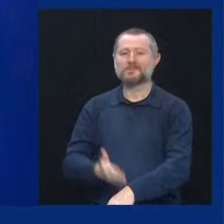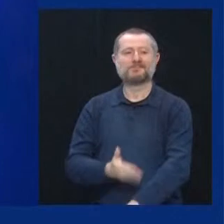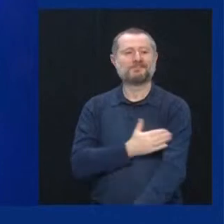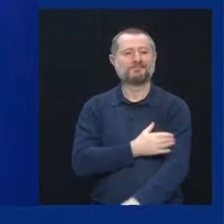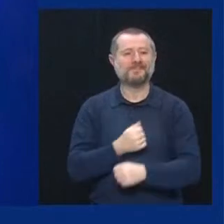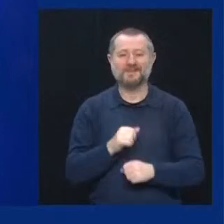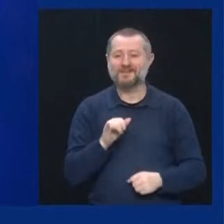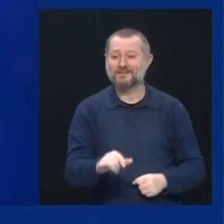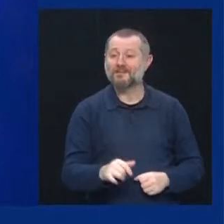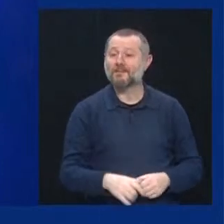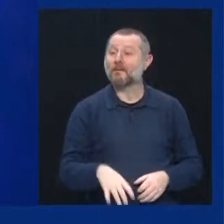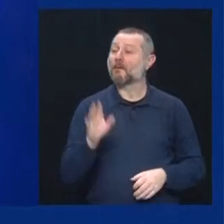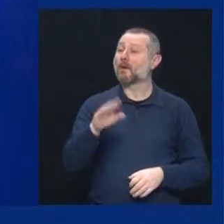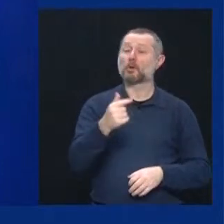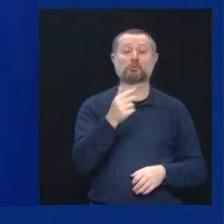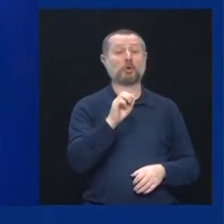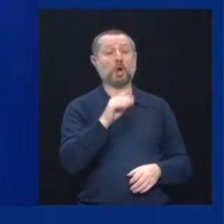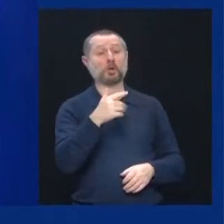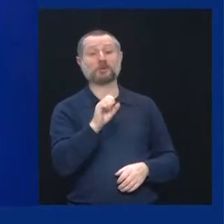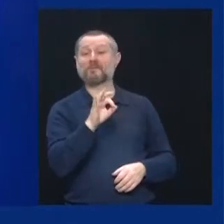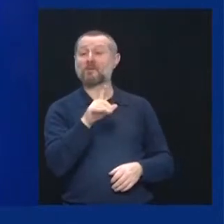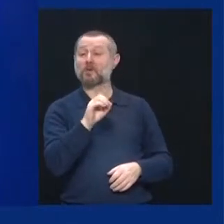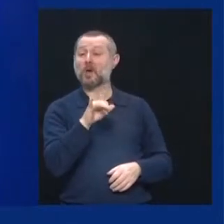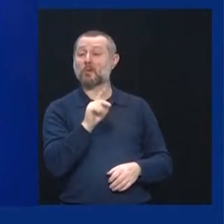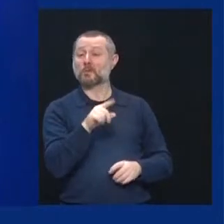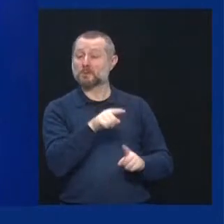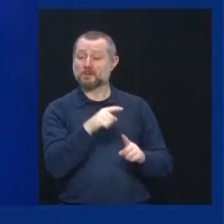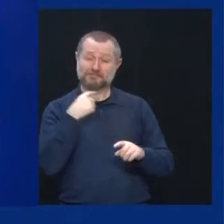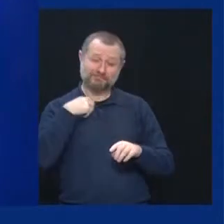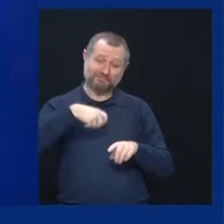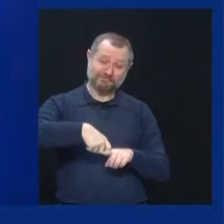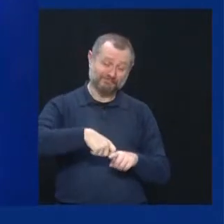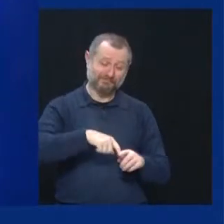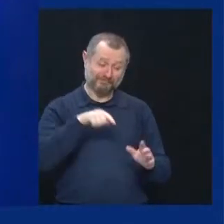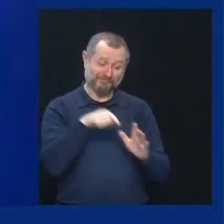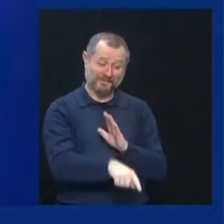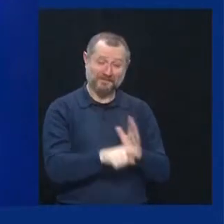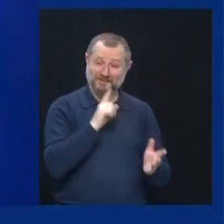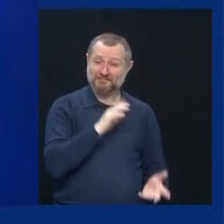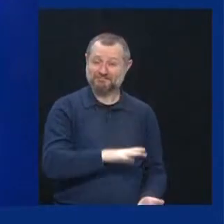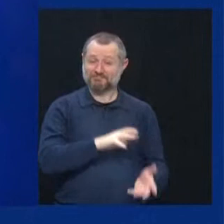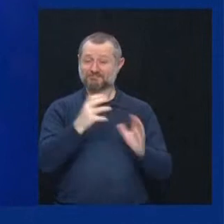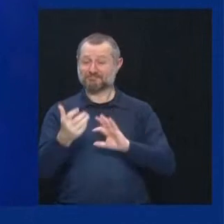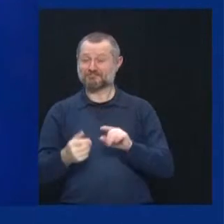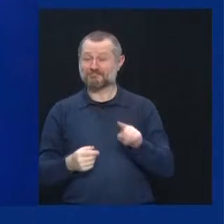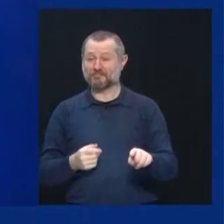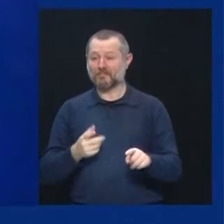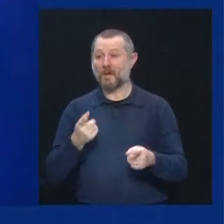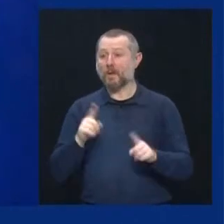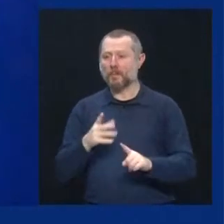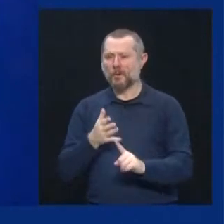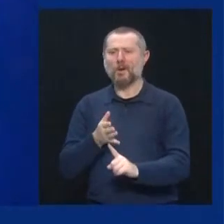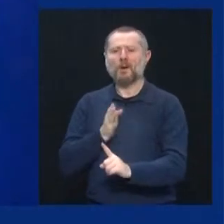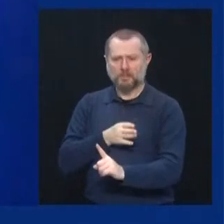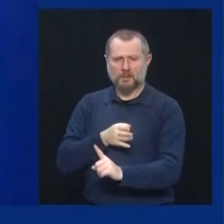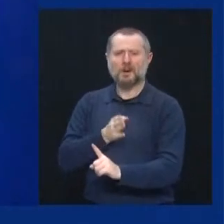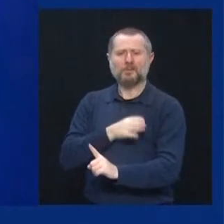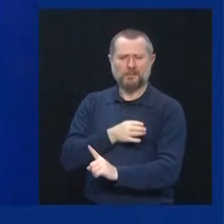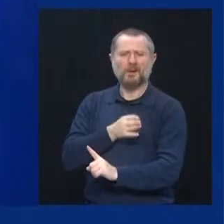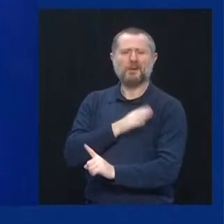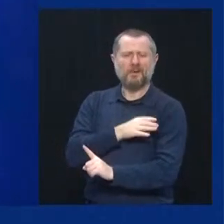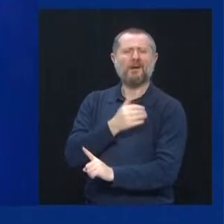George Floyd crisis was the last in a long, long line